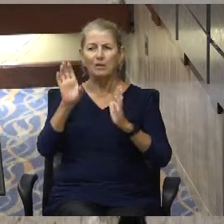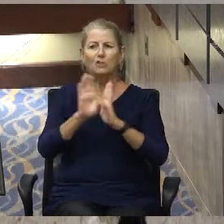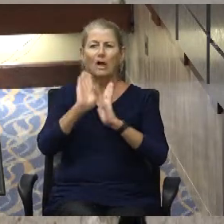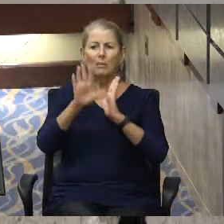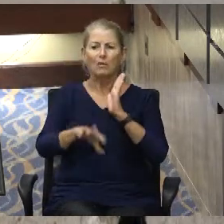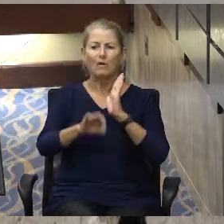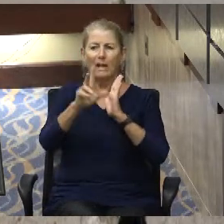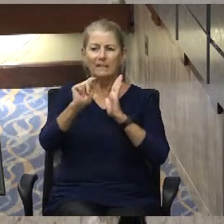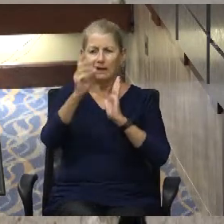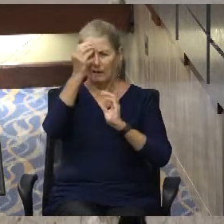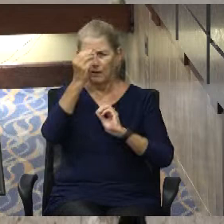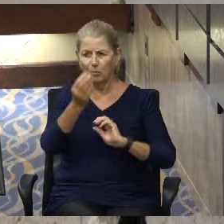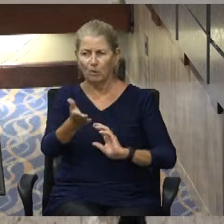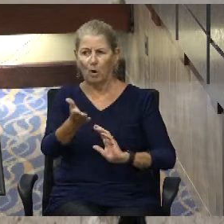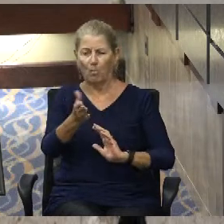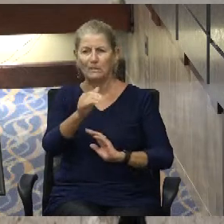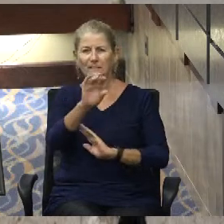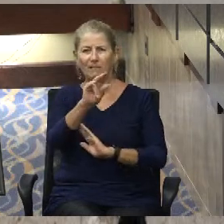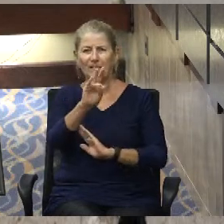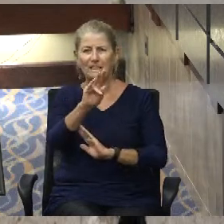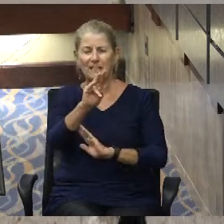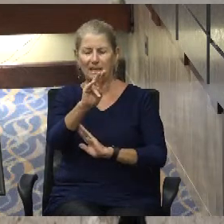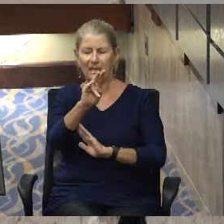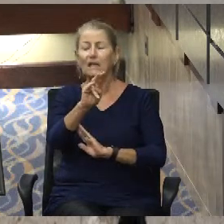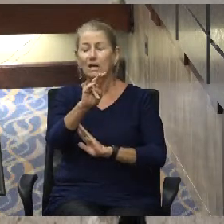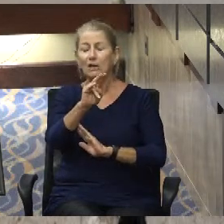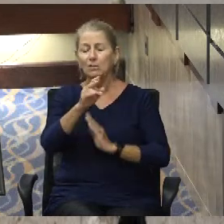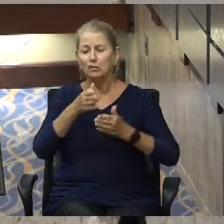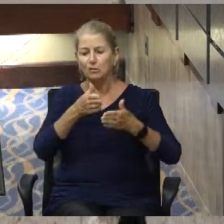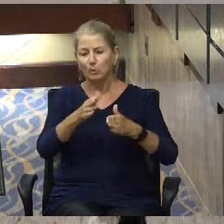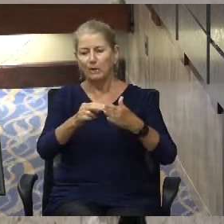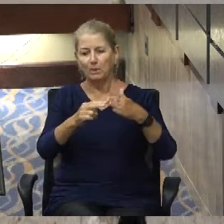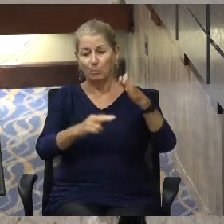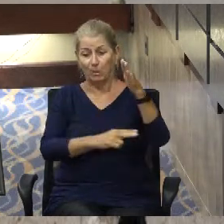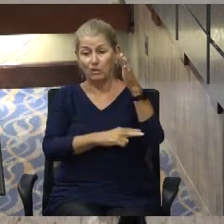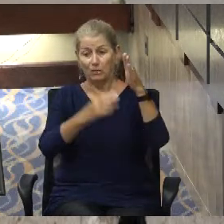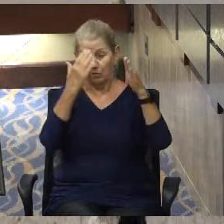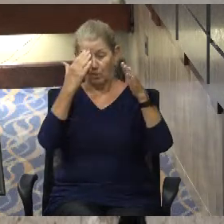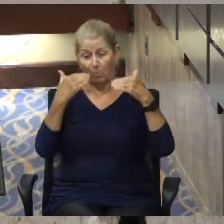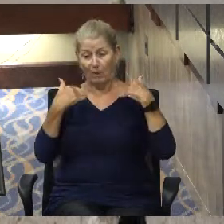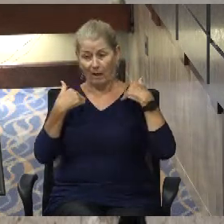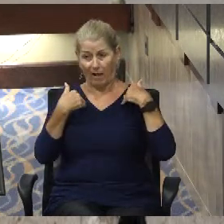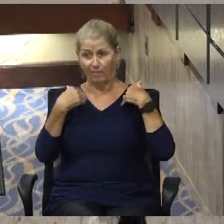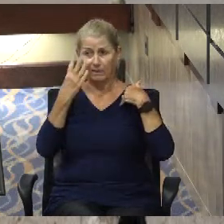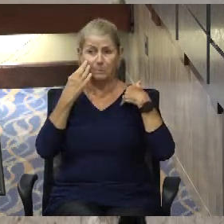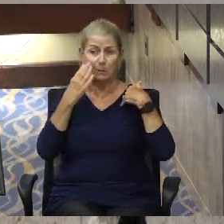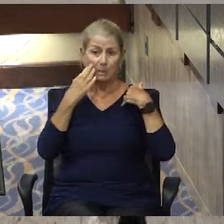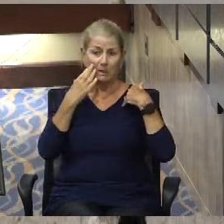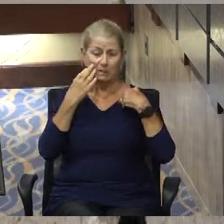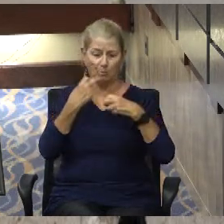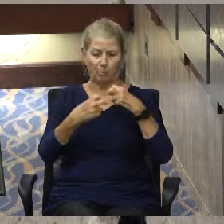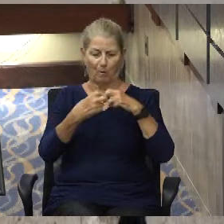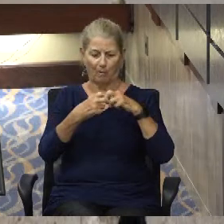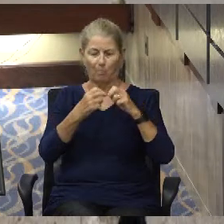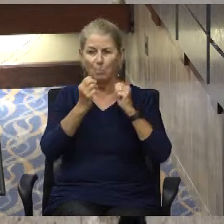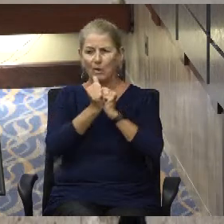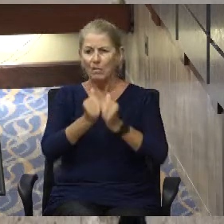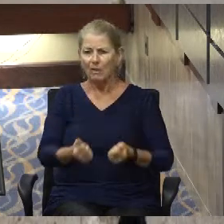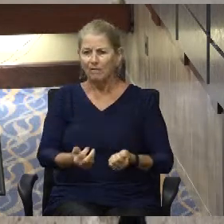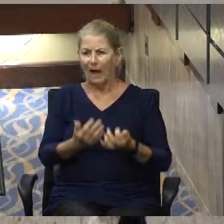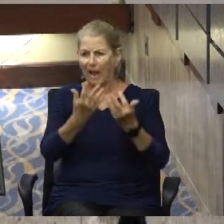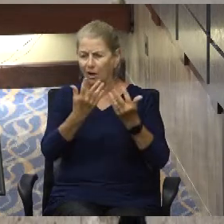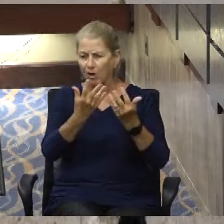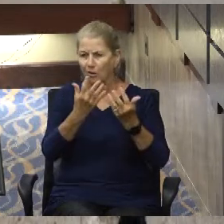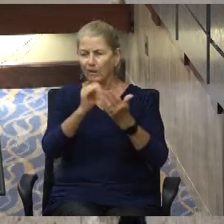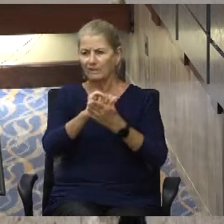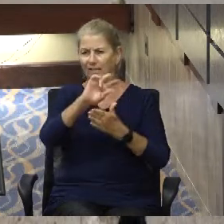thank you. 17th Street Bridge, as you know, had problems with the fire, and that's the second picture on the bottom